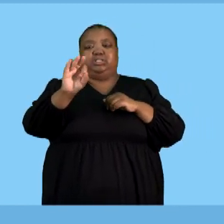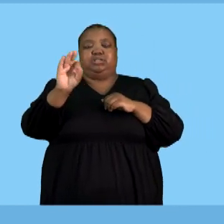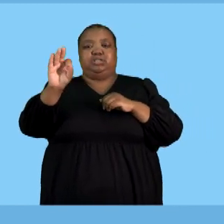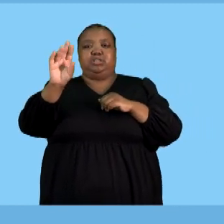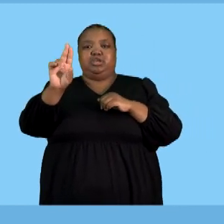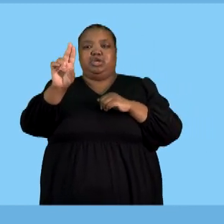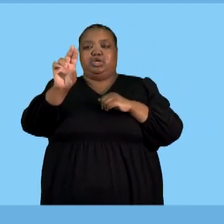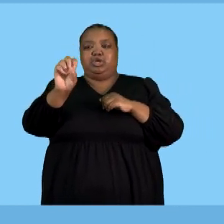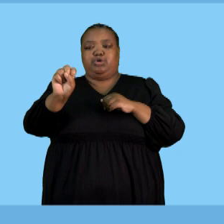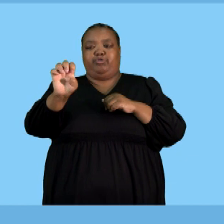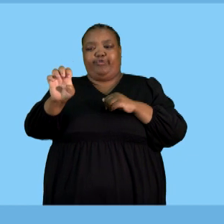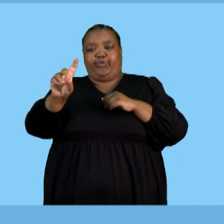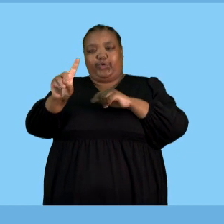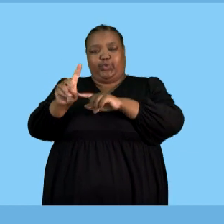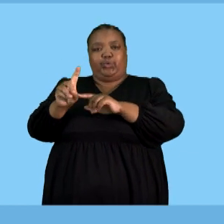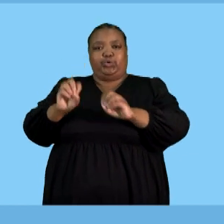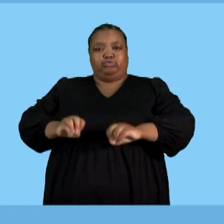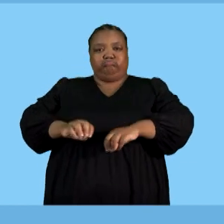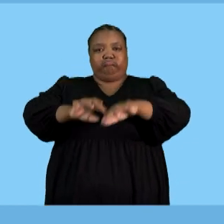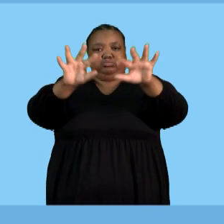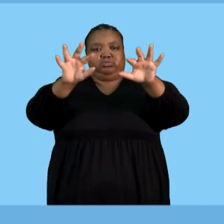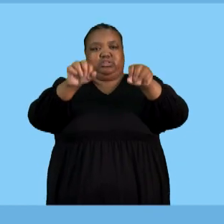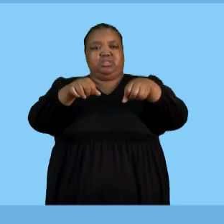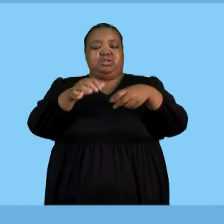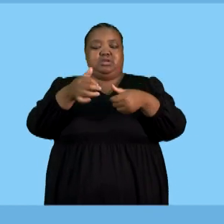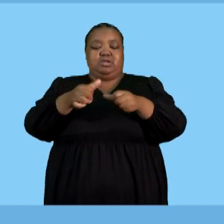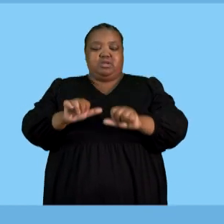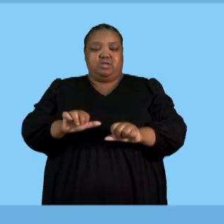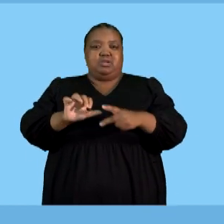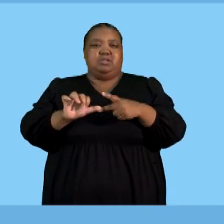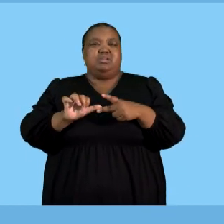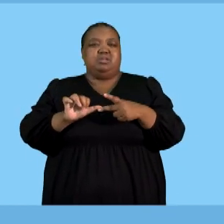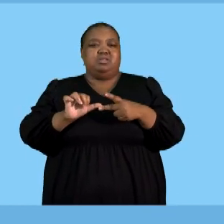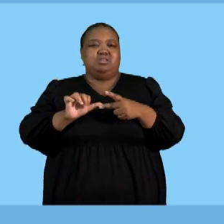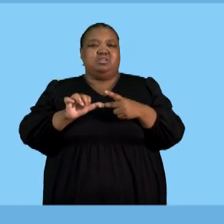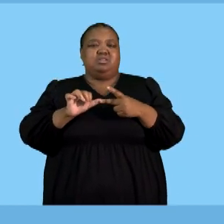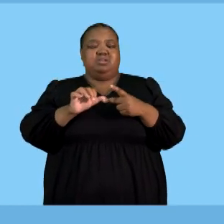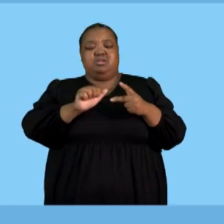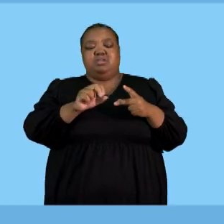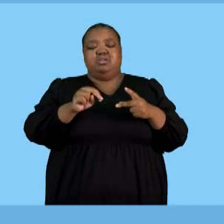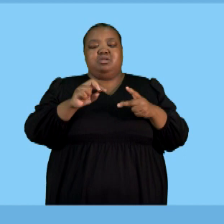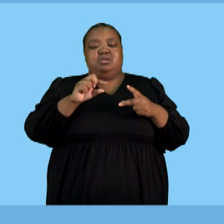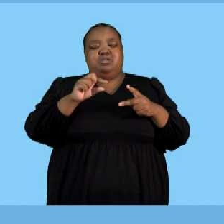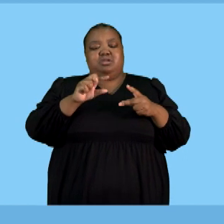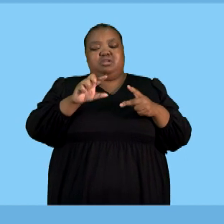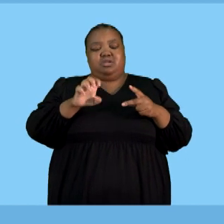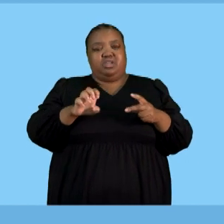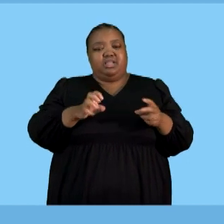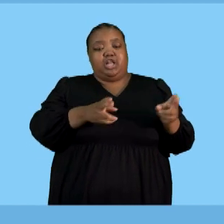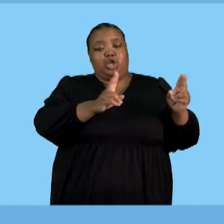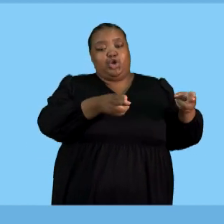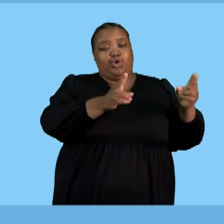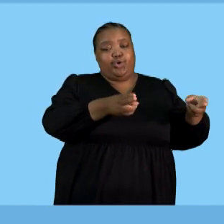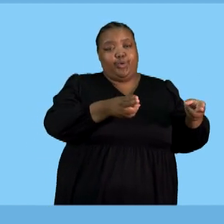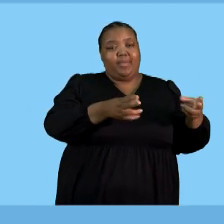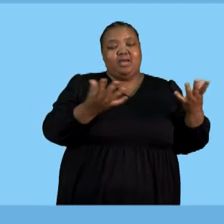Diffused reflection. Next question. The angle between the normal and the incident ray